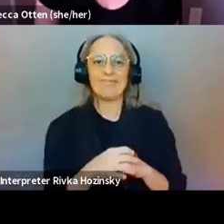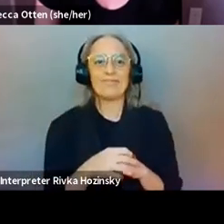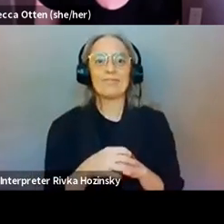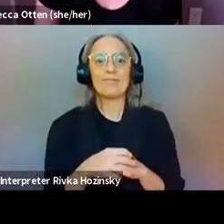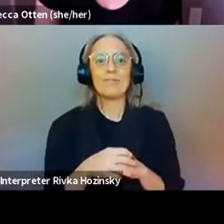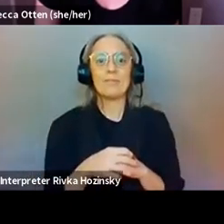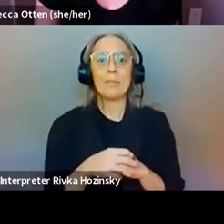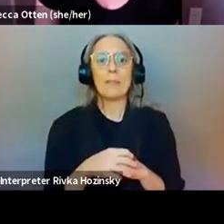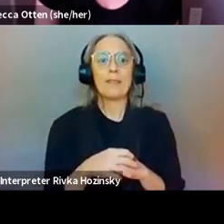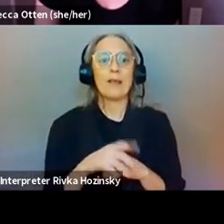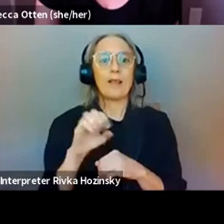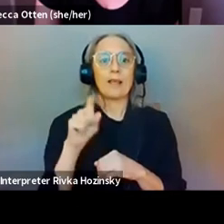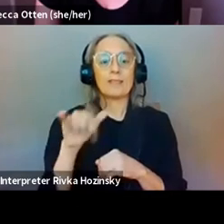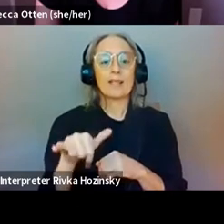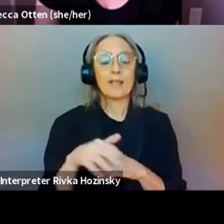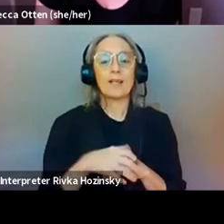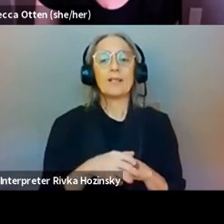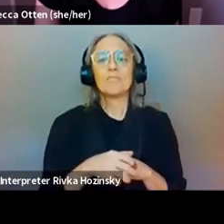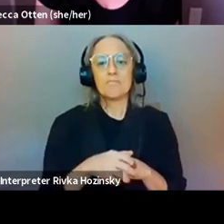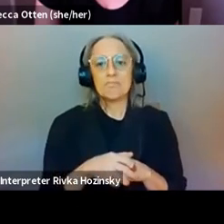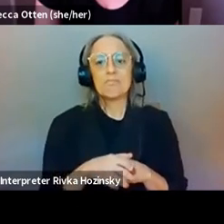know, decolonization